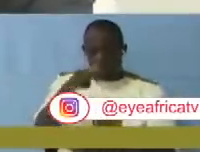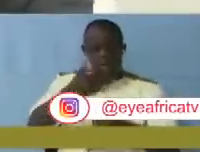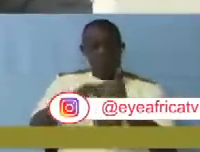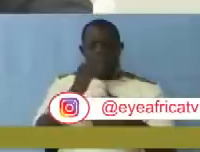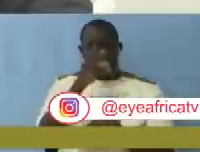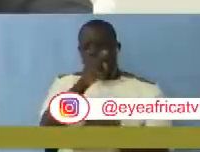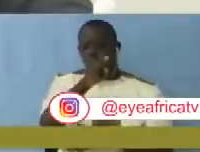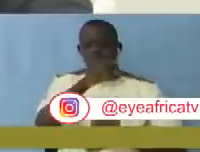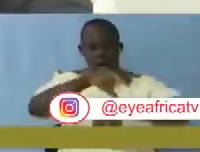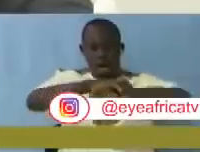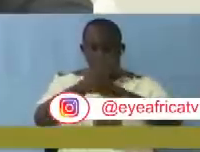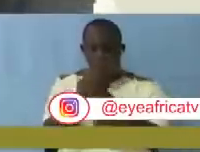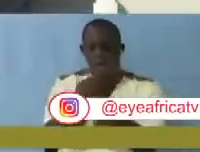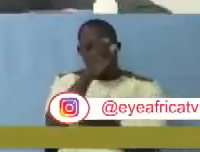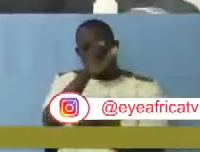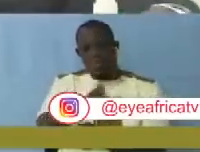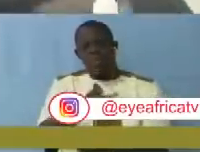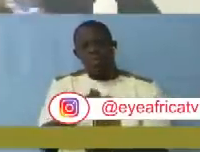him.